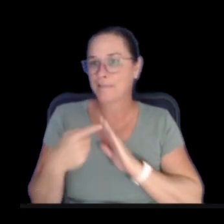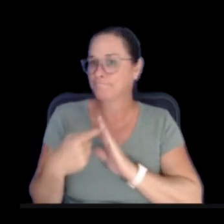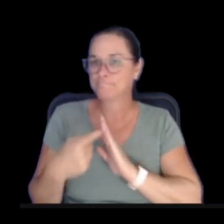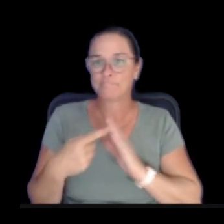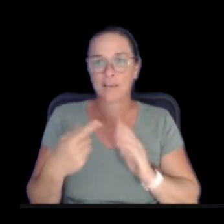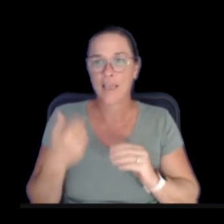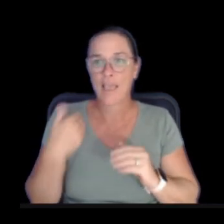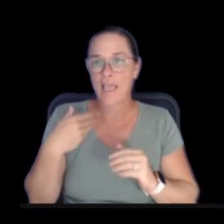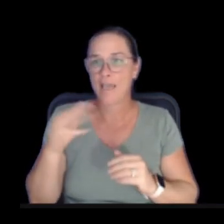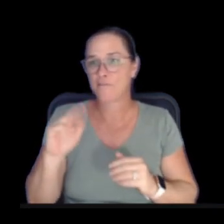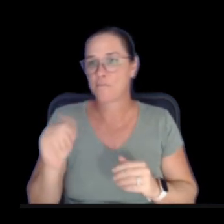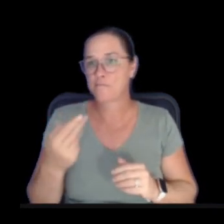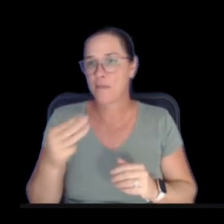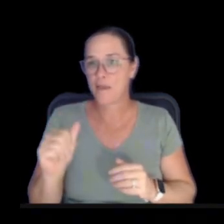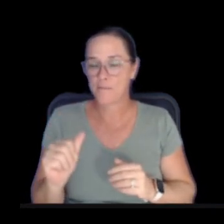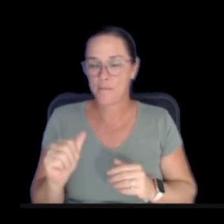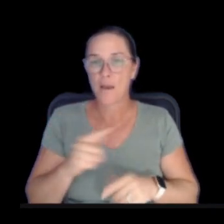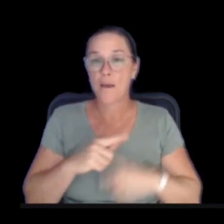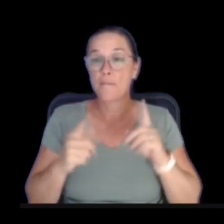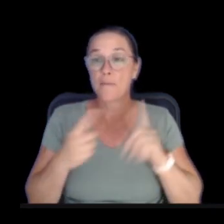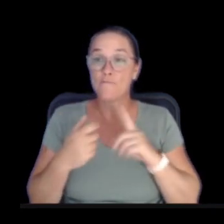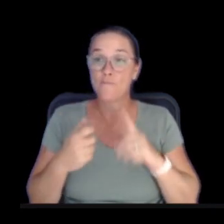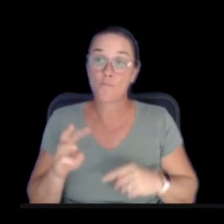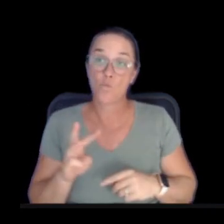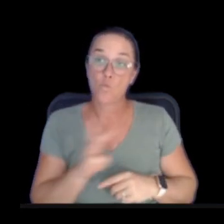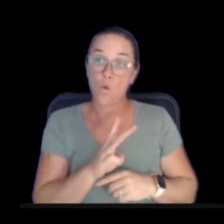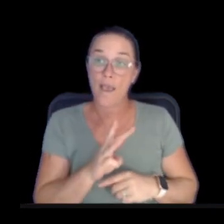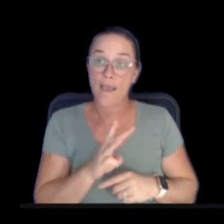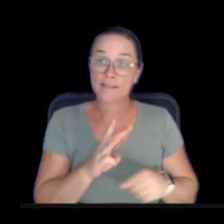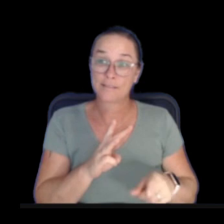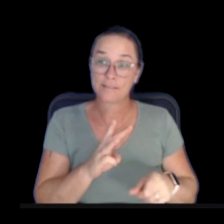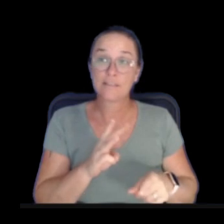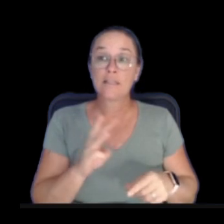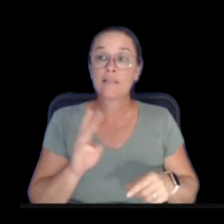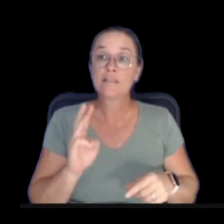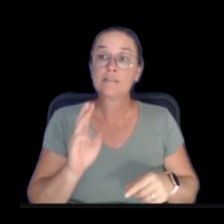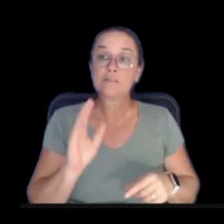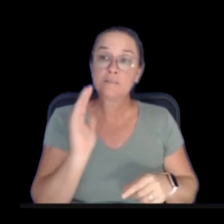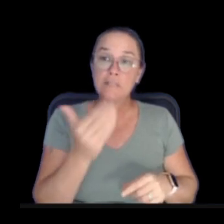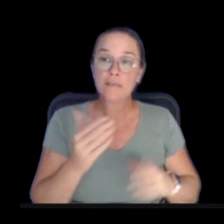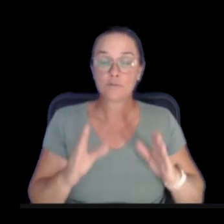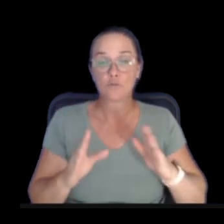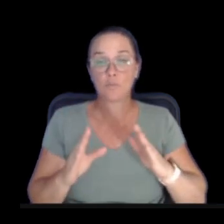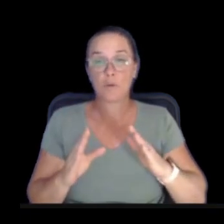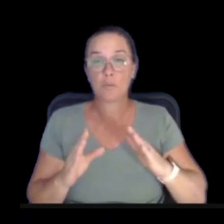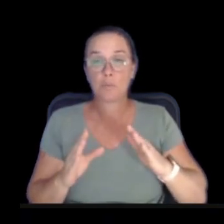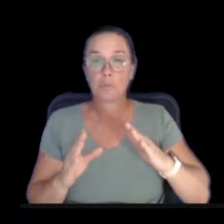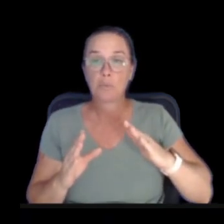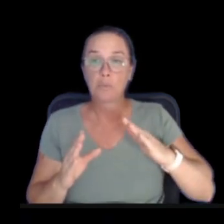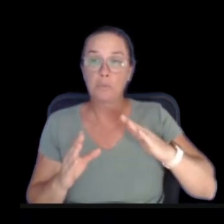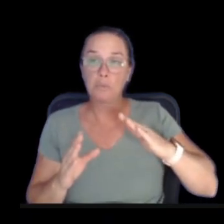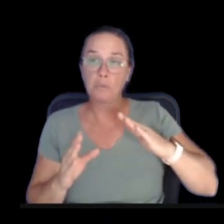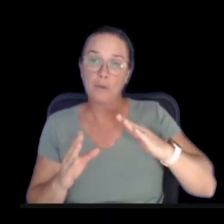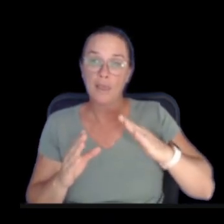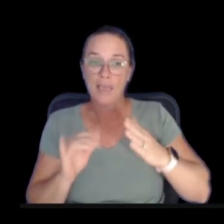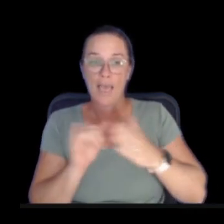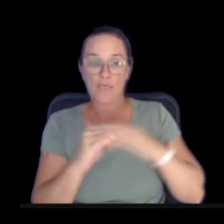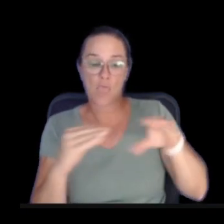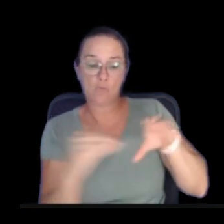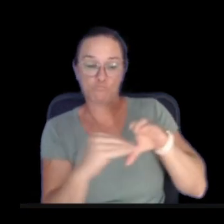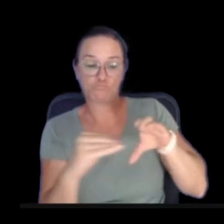but it does pick up the signal from the west, where it does seem to be tilting as that reservoir by